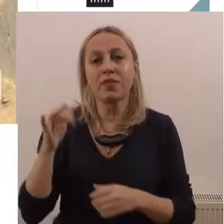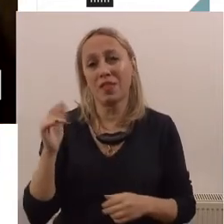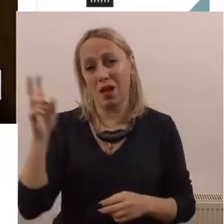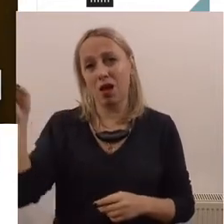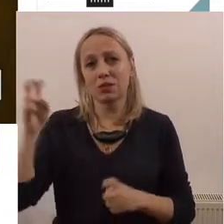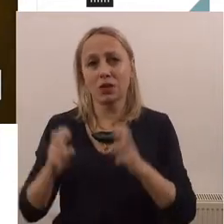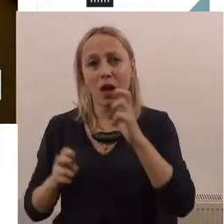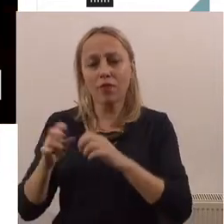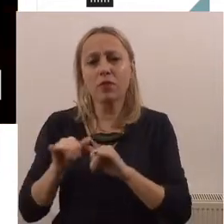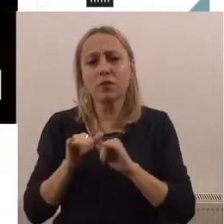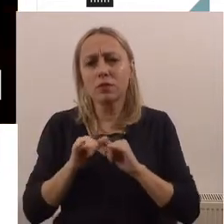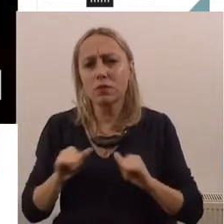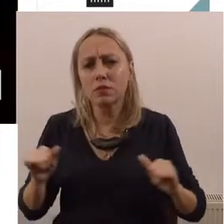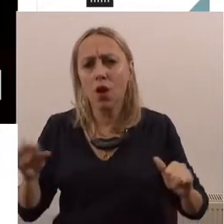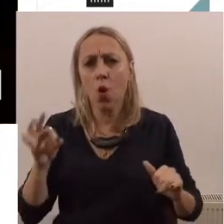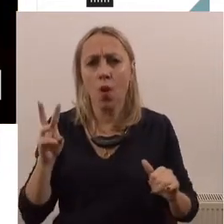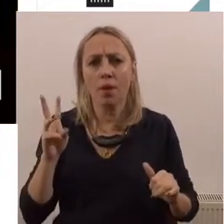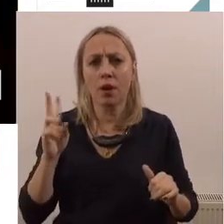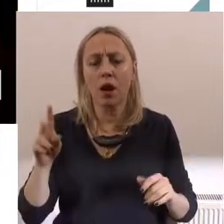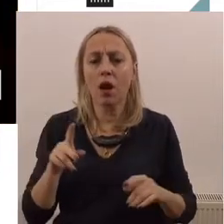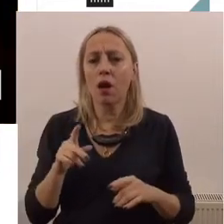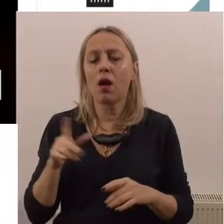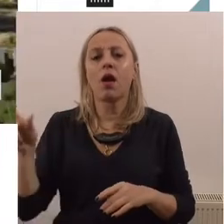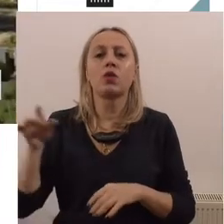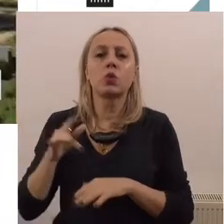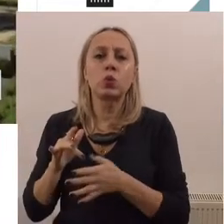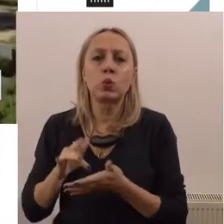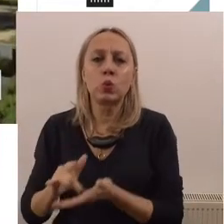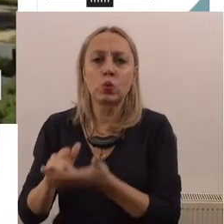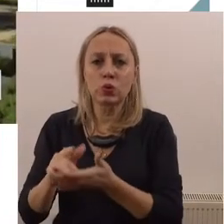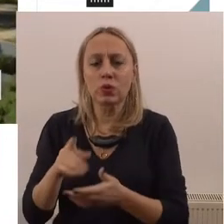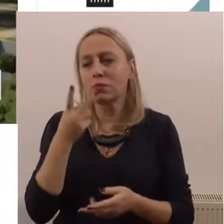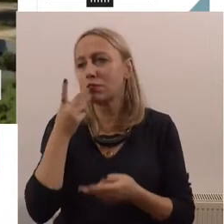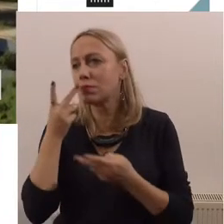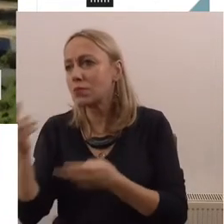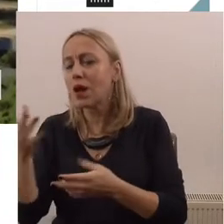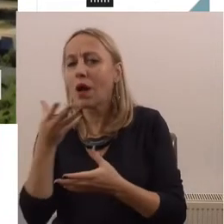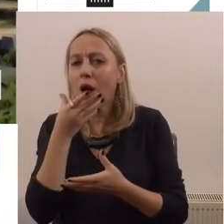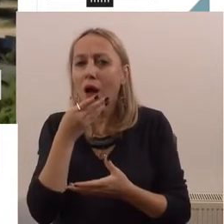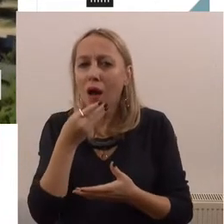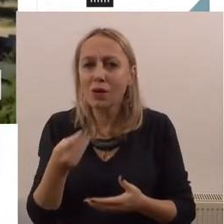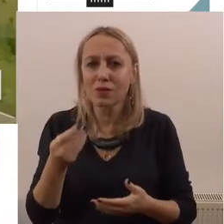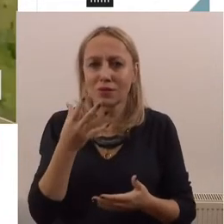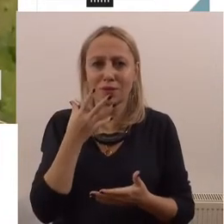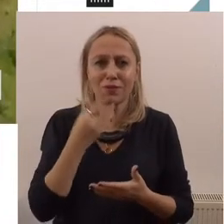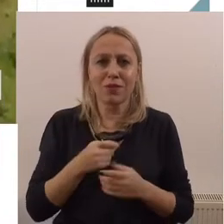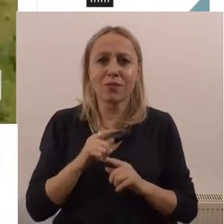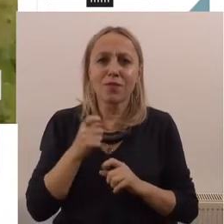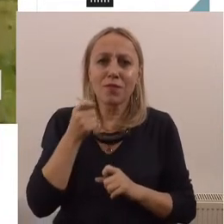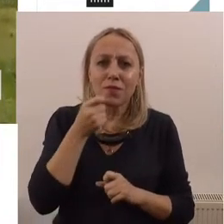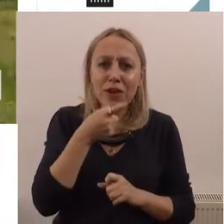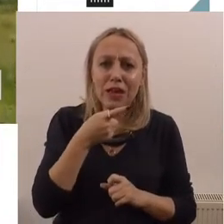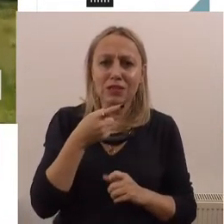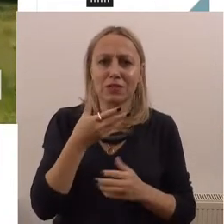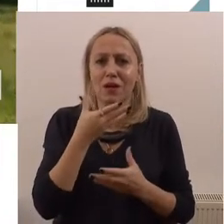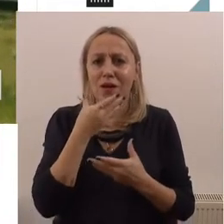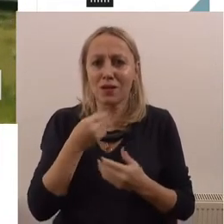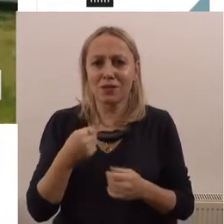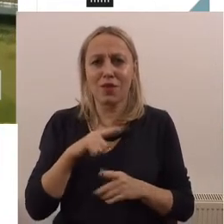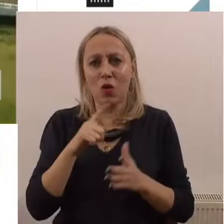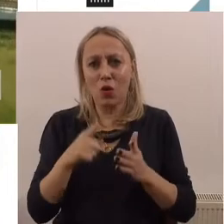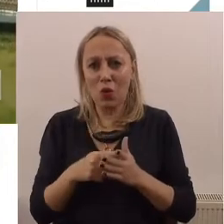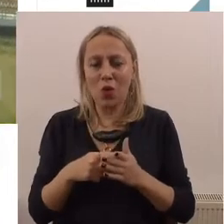plant actively promotes industrial tourism. Feel the beauty and distinctive character of